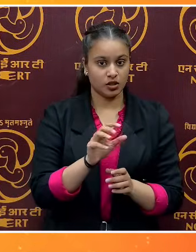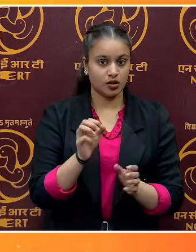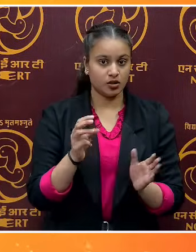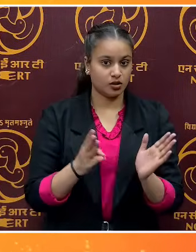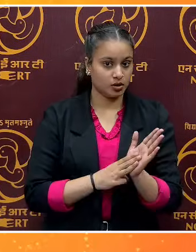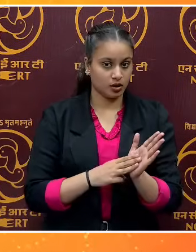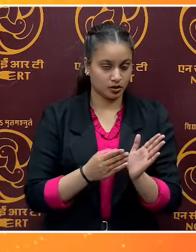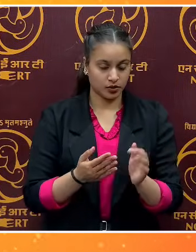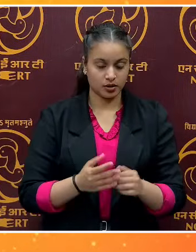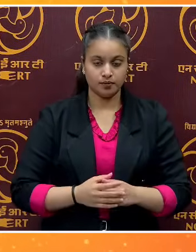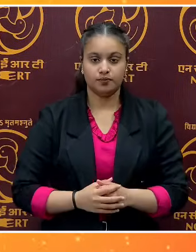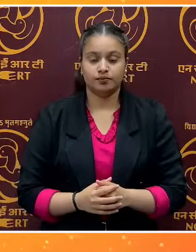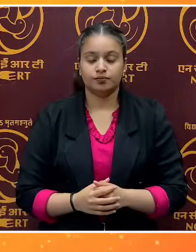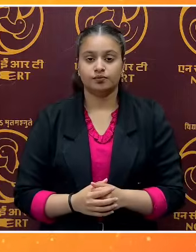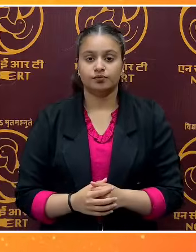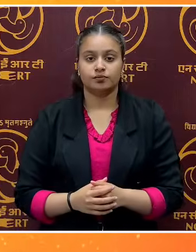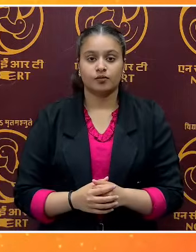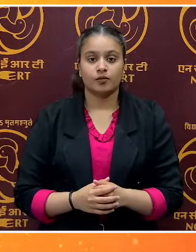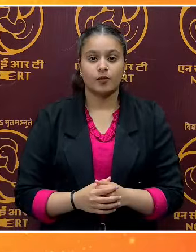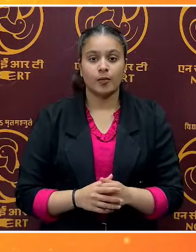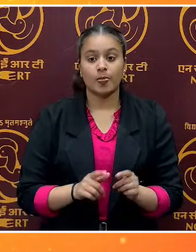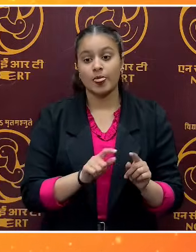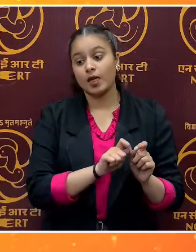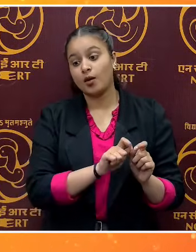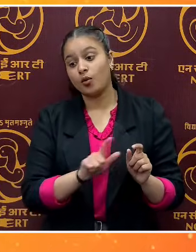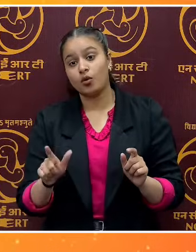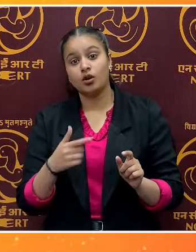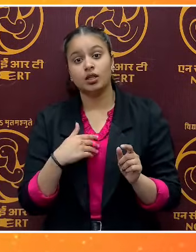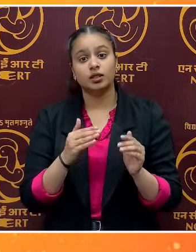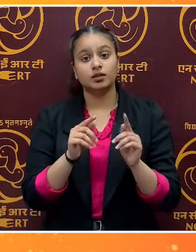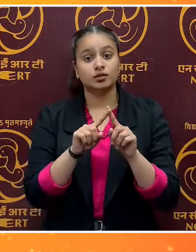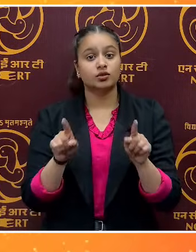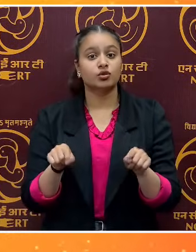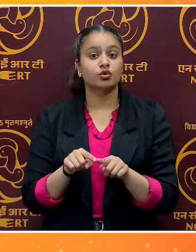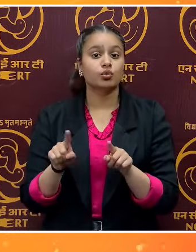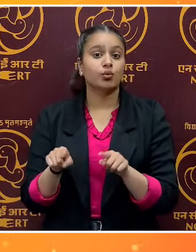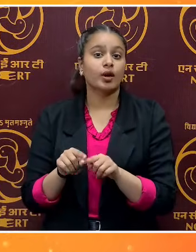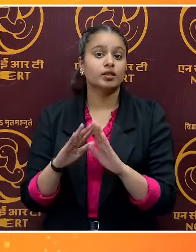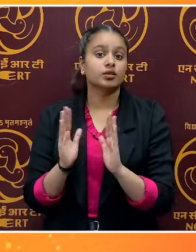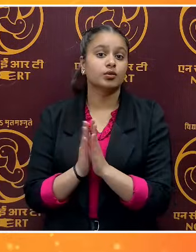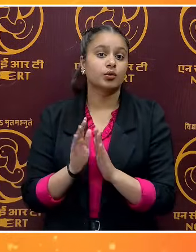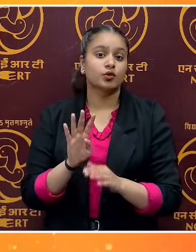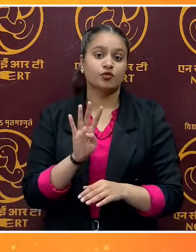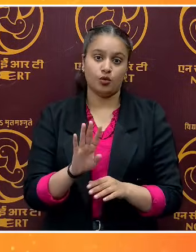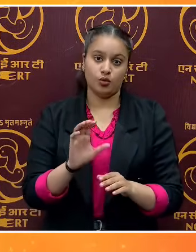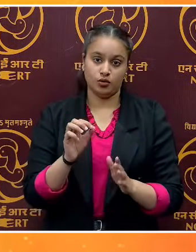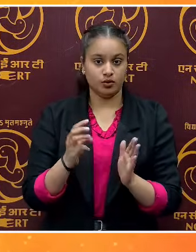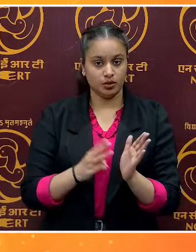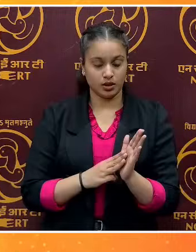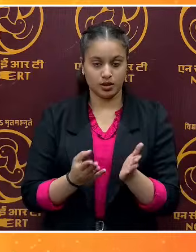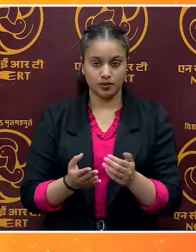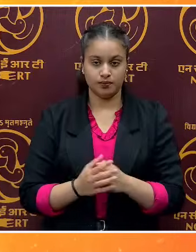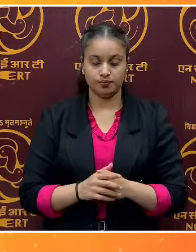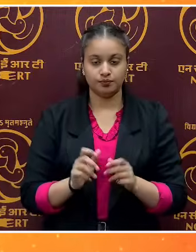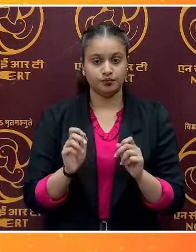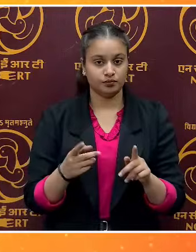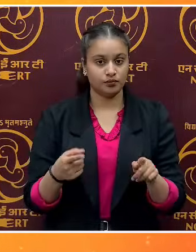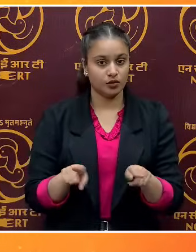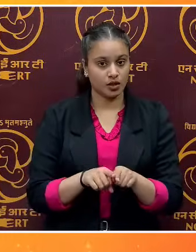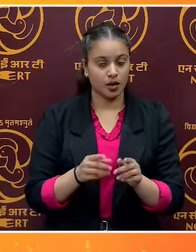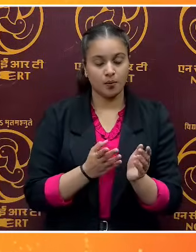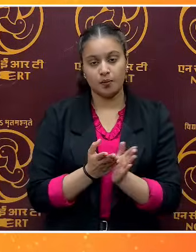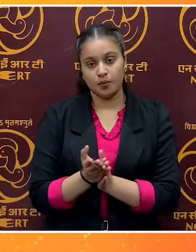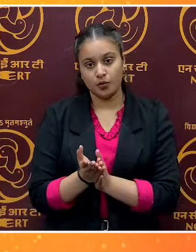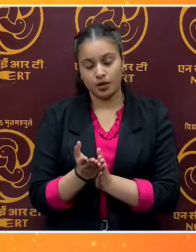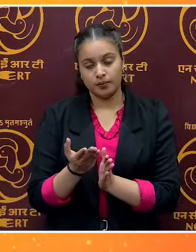children. Okay. So, each square will be of 4 centimeters. Okay. Okay. And same way here I have